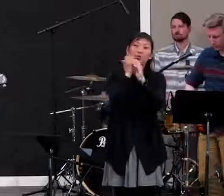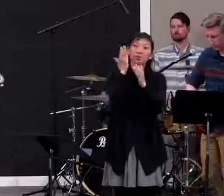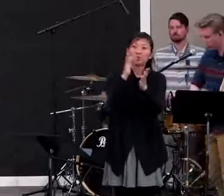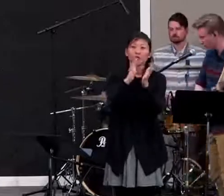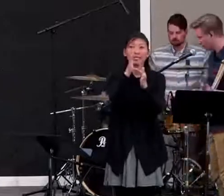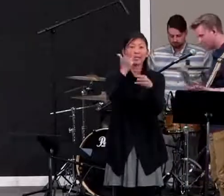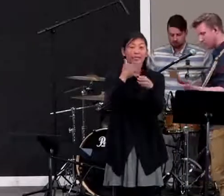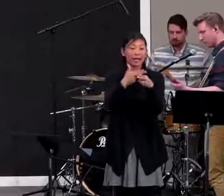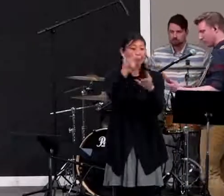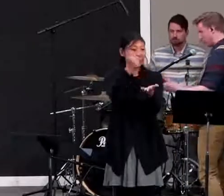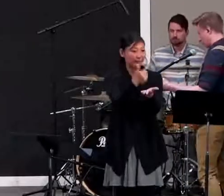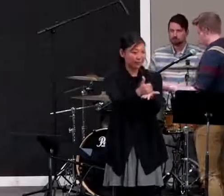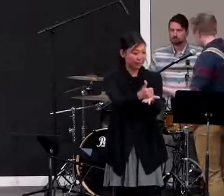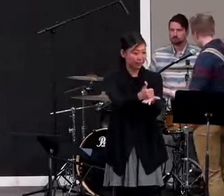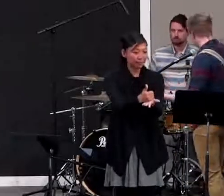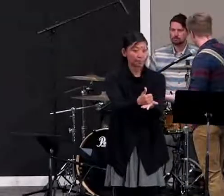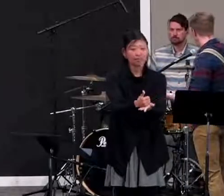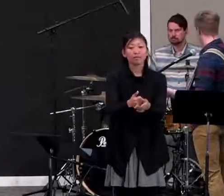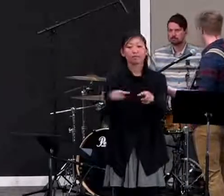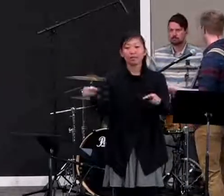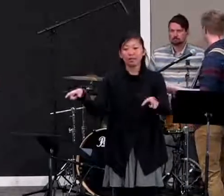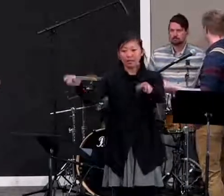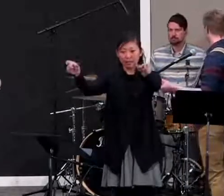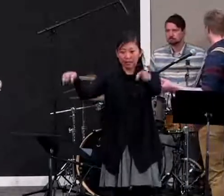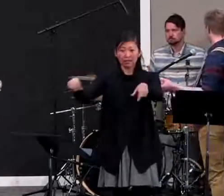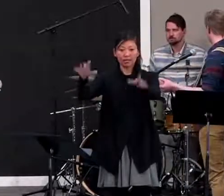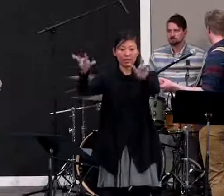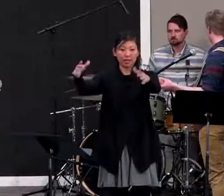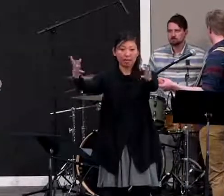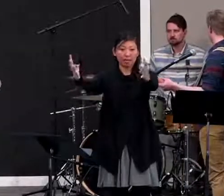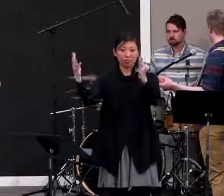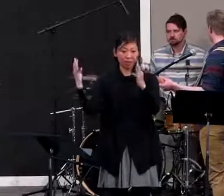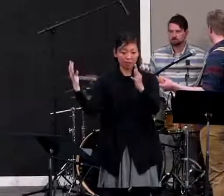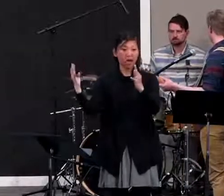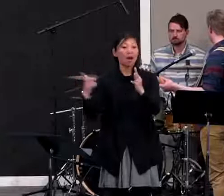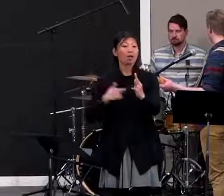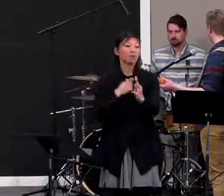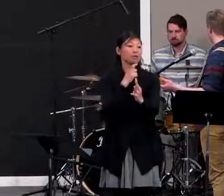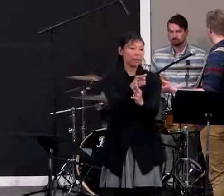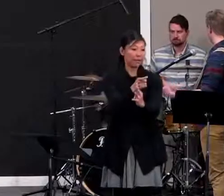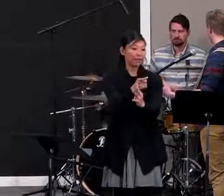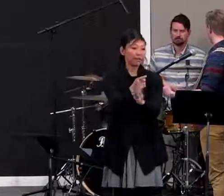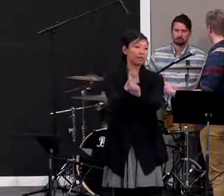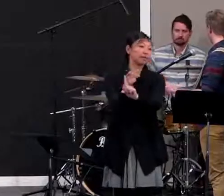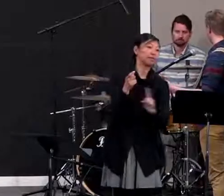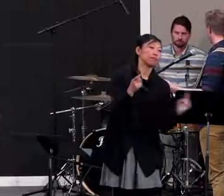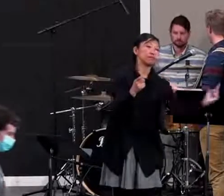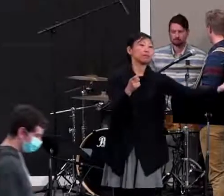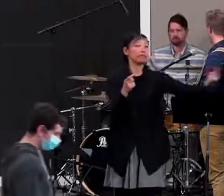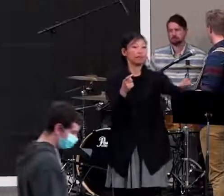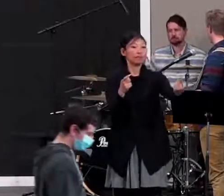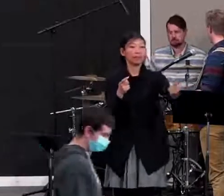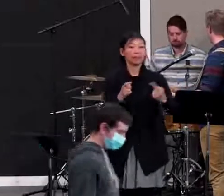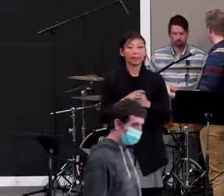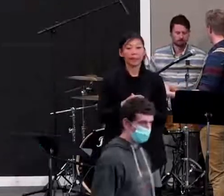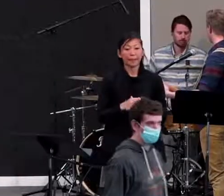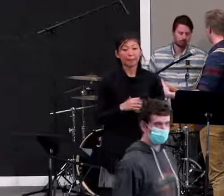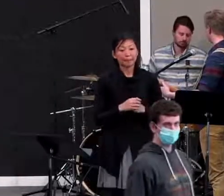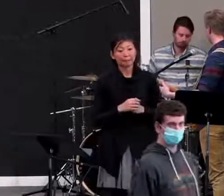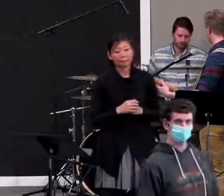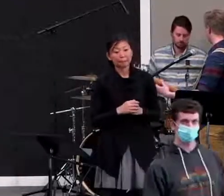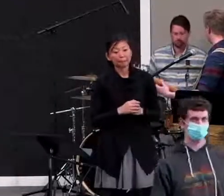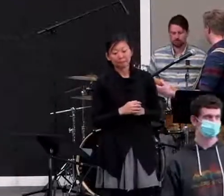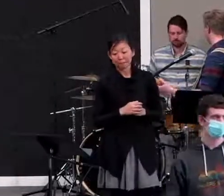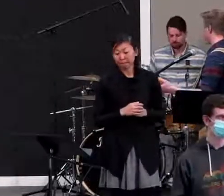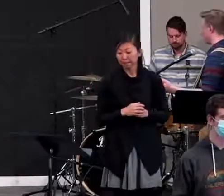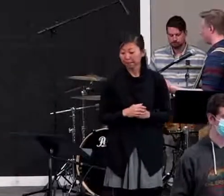amen. If you would come down the center of aisle, someone will hand you the communion elements so you can return down the side aisle and partake